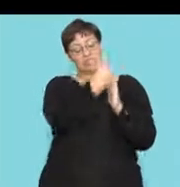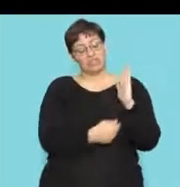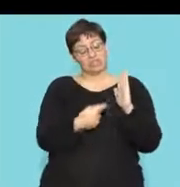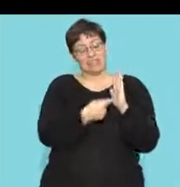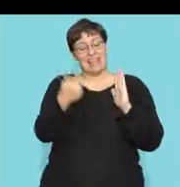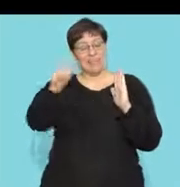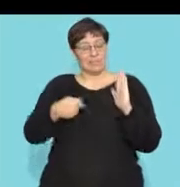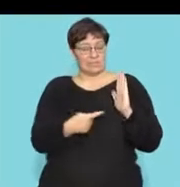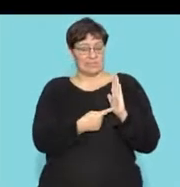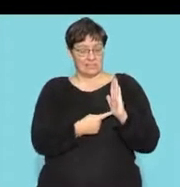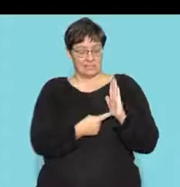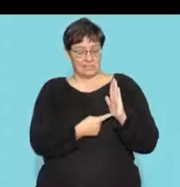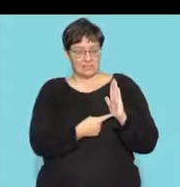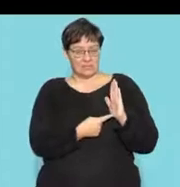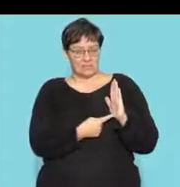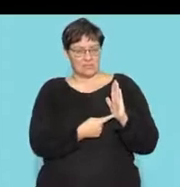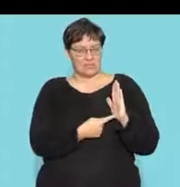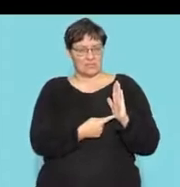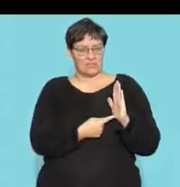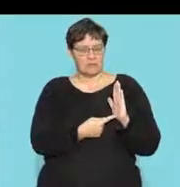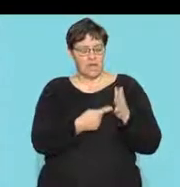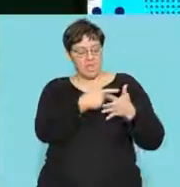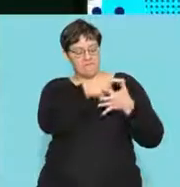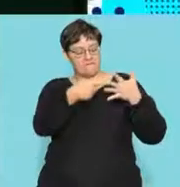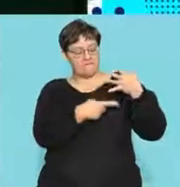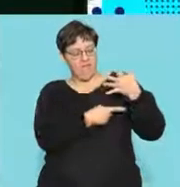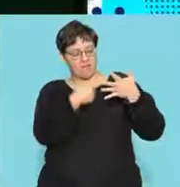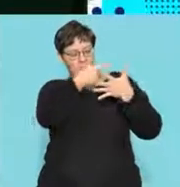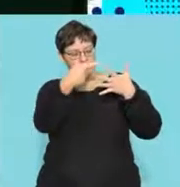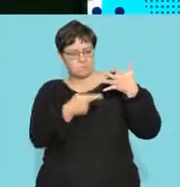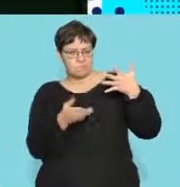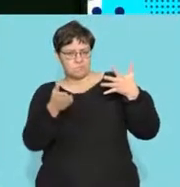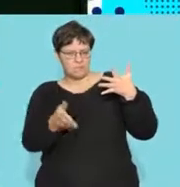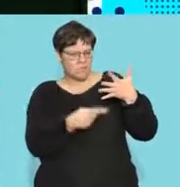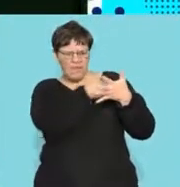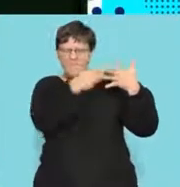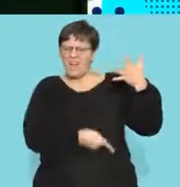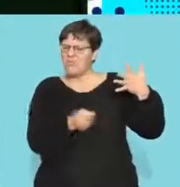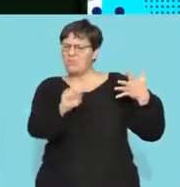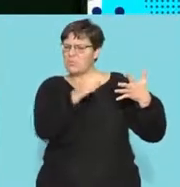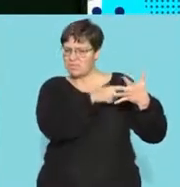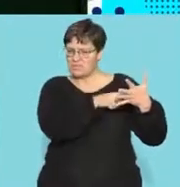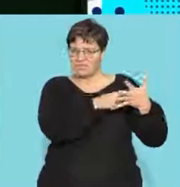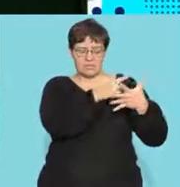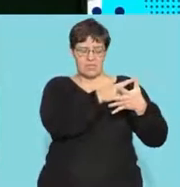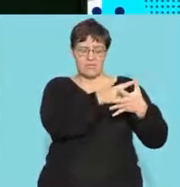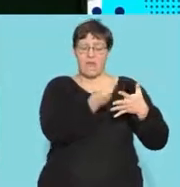section if any of the big 5 appear. What am I referring to? Accrued